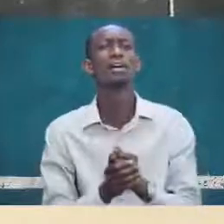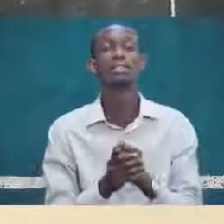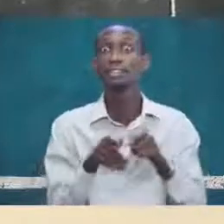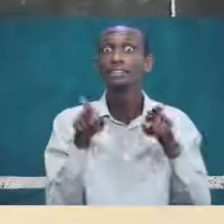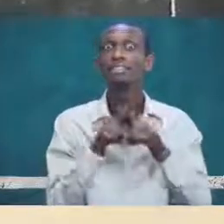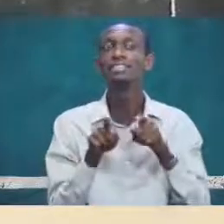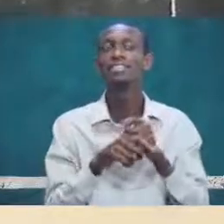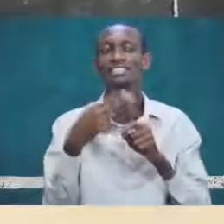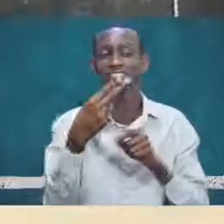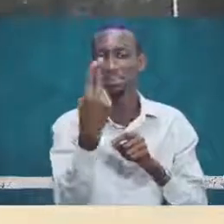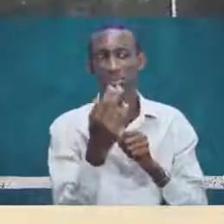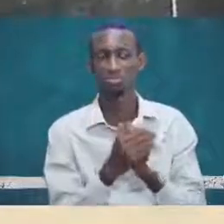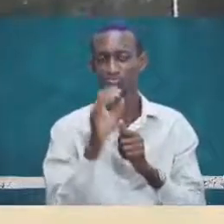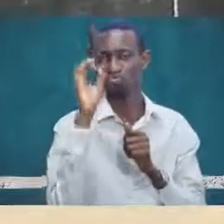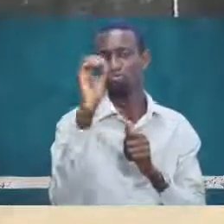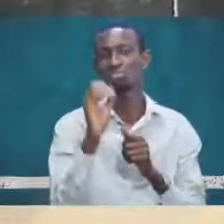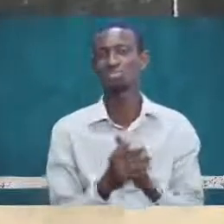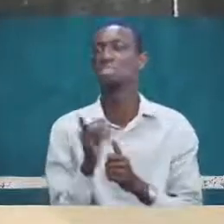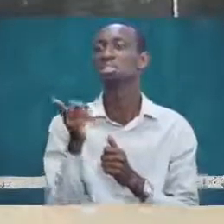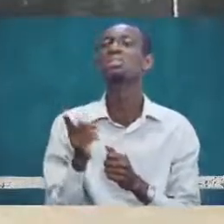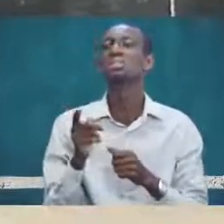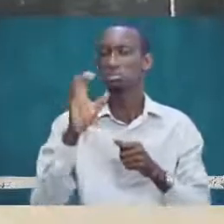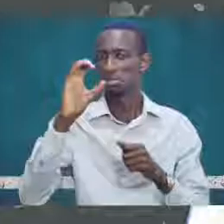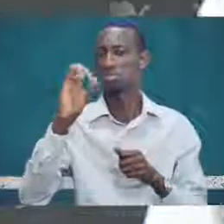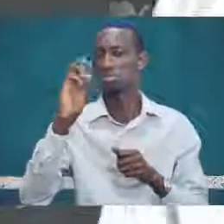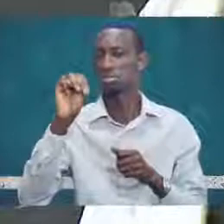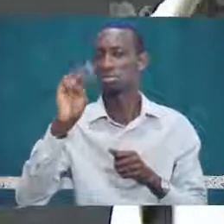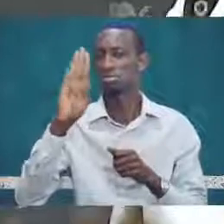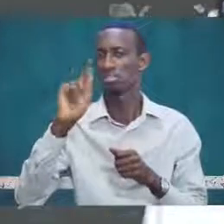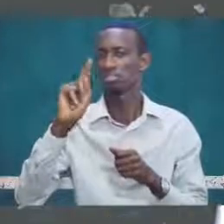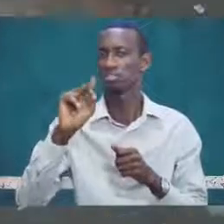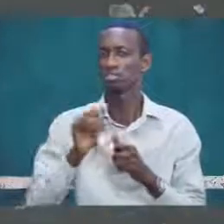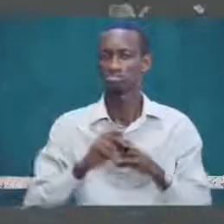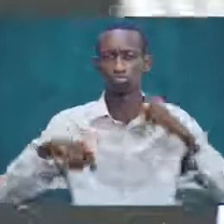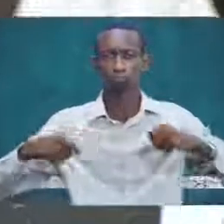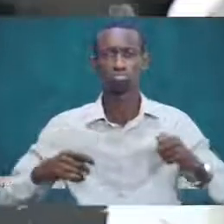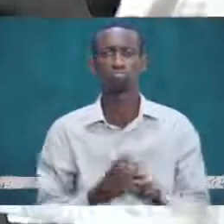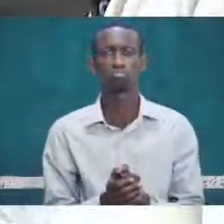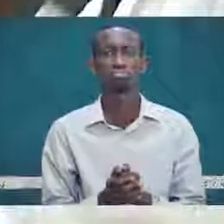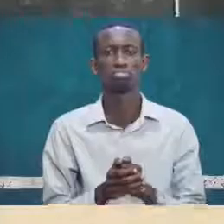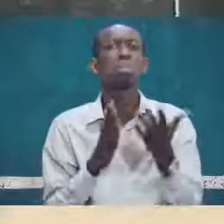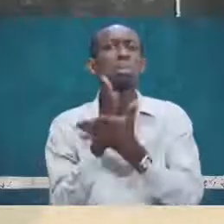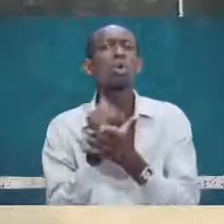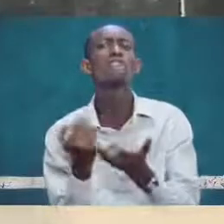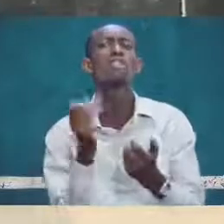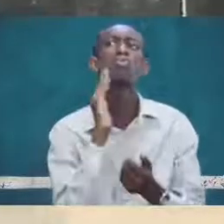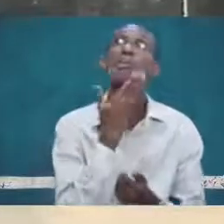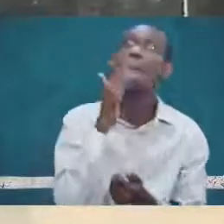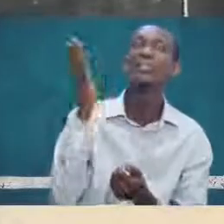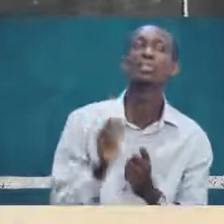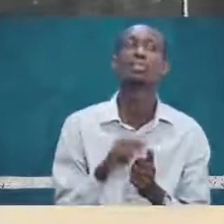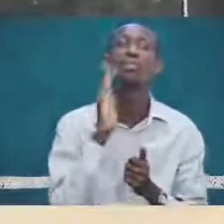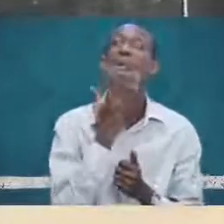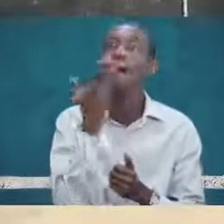to, this can also be a combination reaction. Because we are having water. Water is made up